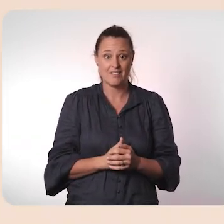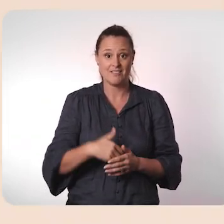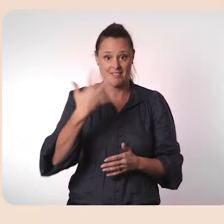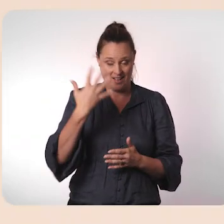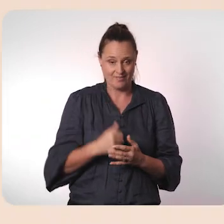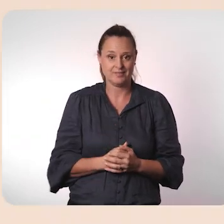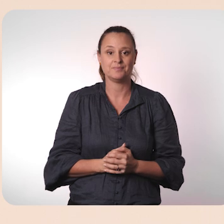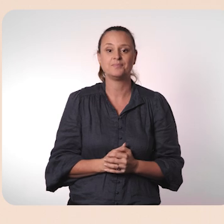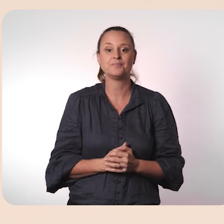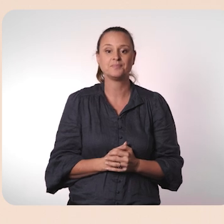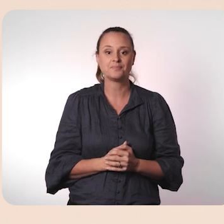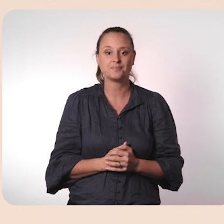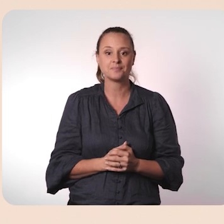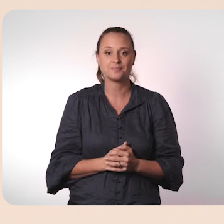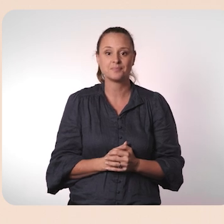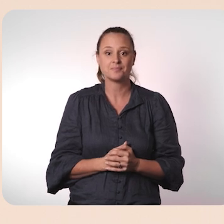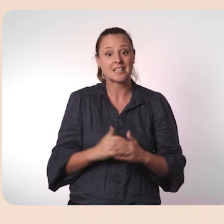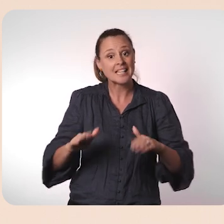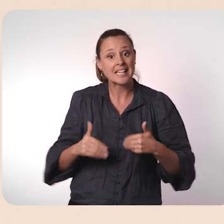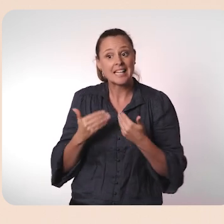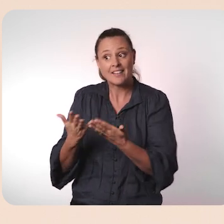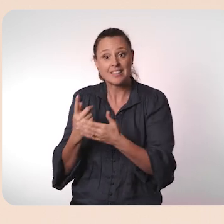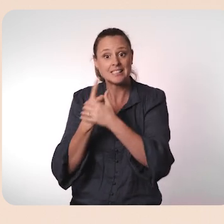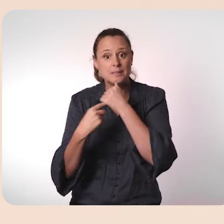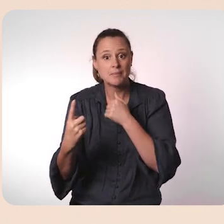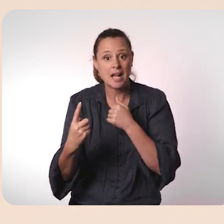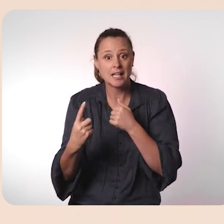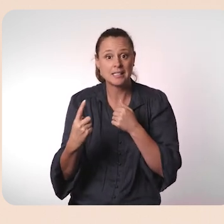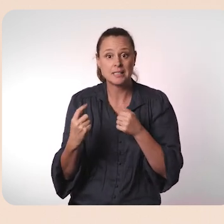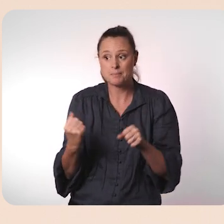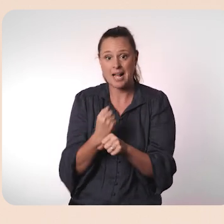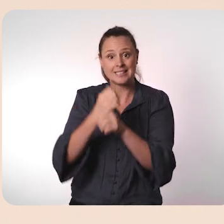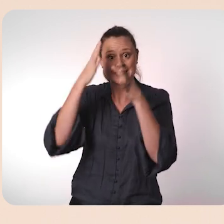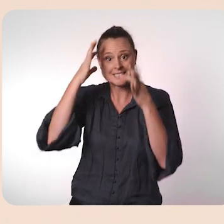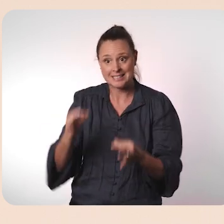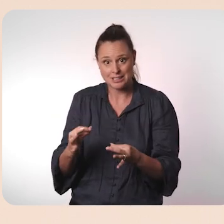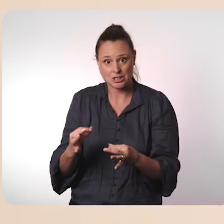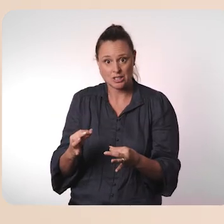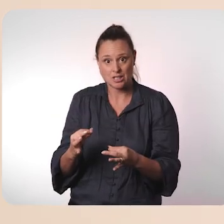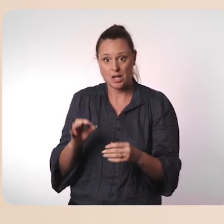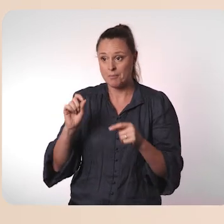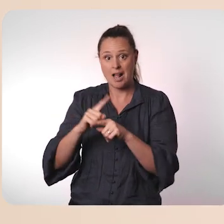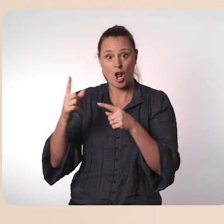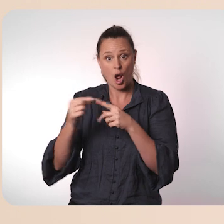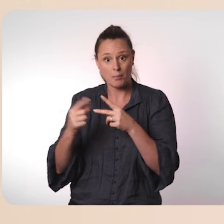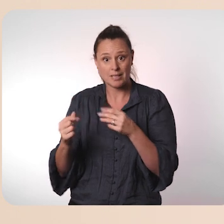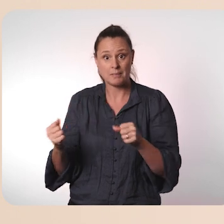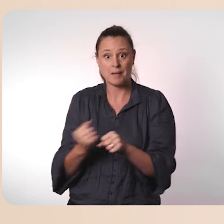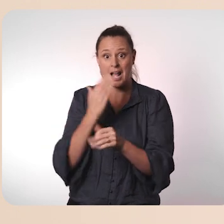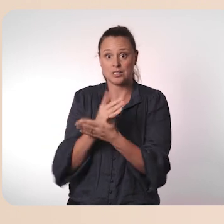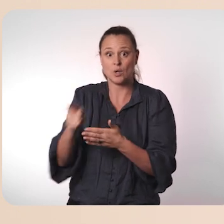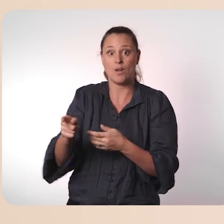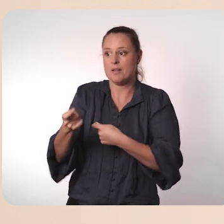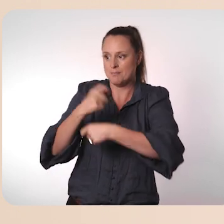and girls with disabilities' independence, agency and participation in leadership and decision making. For me, as an